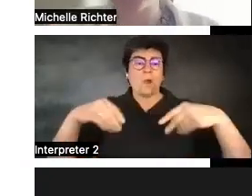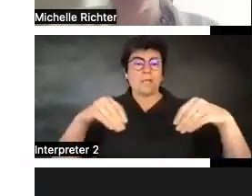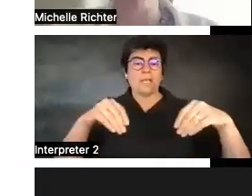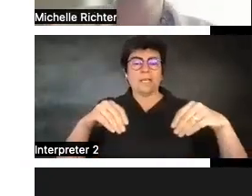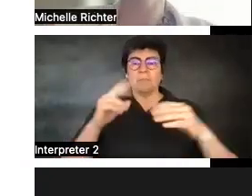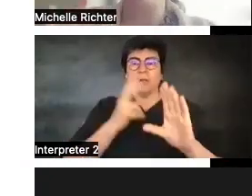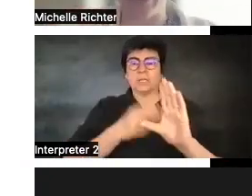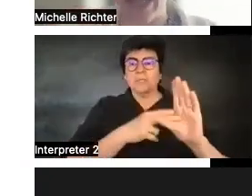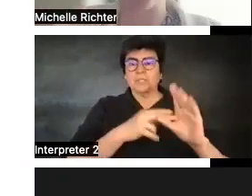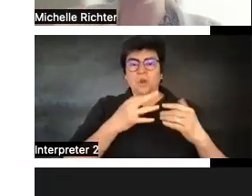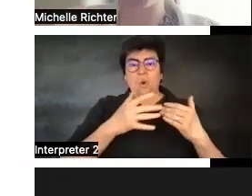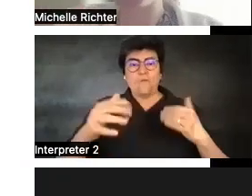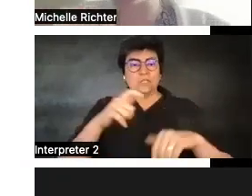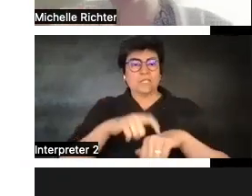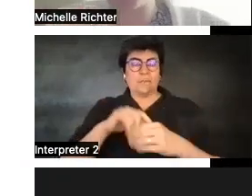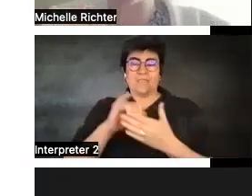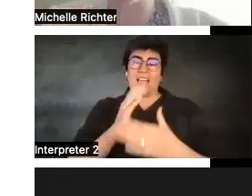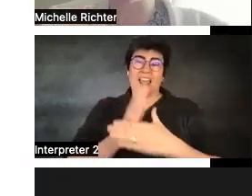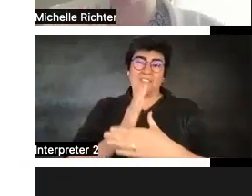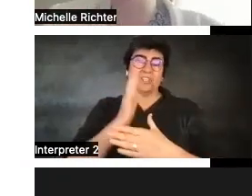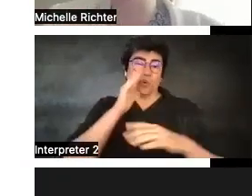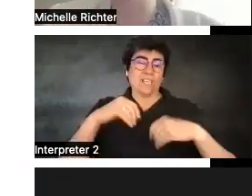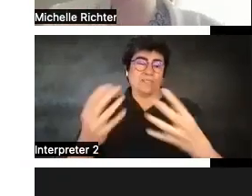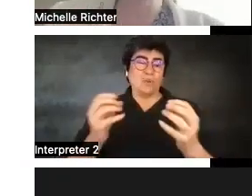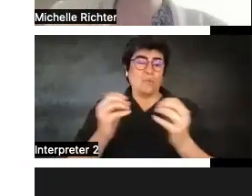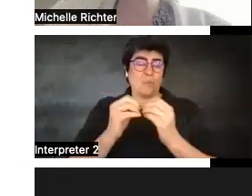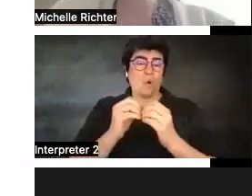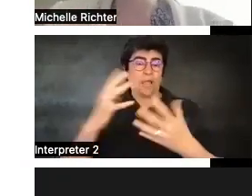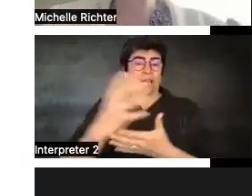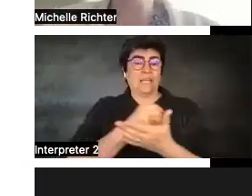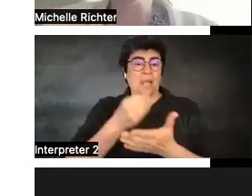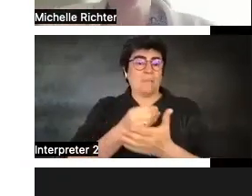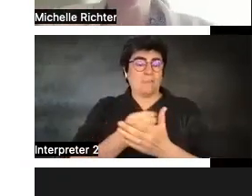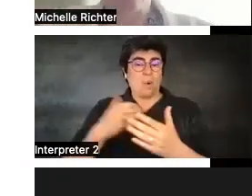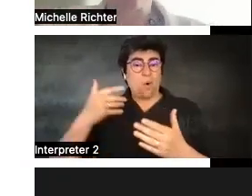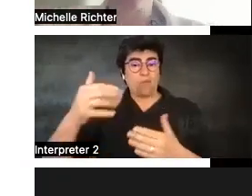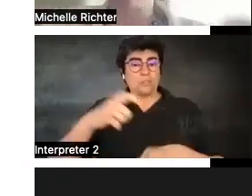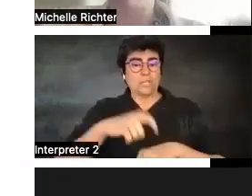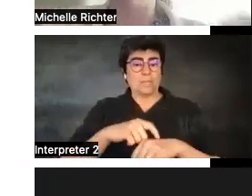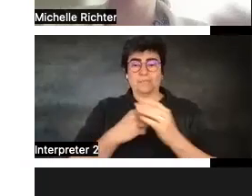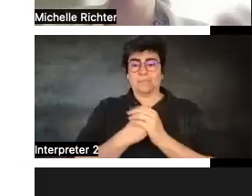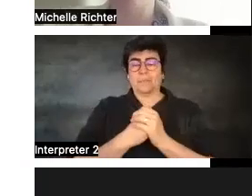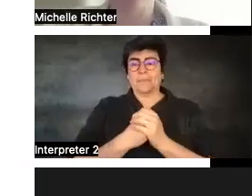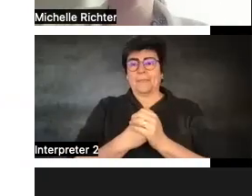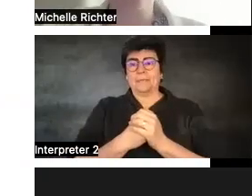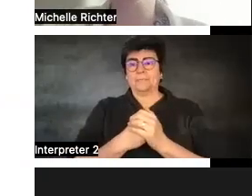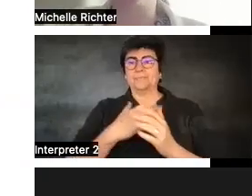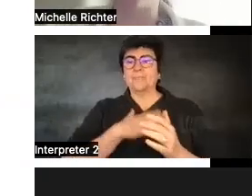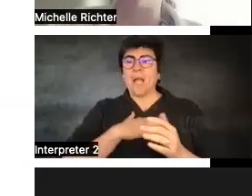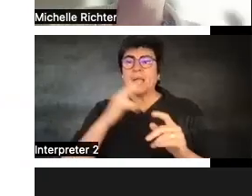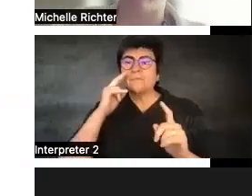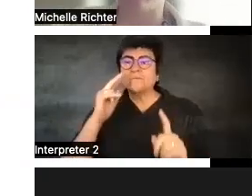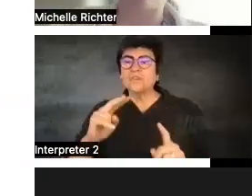over time, which on average will give you more income over time. My view is that